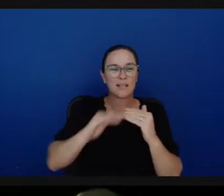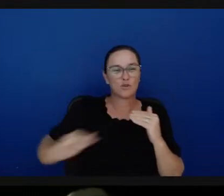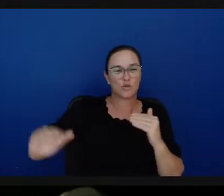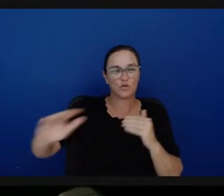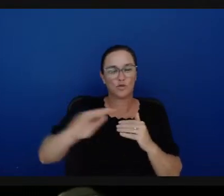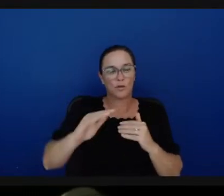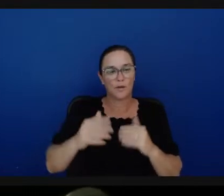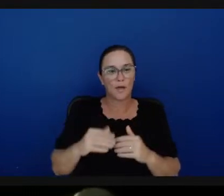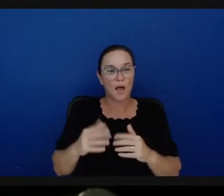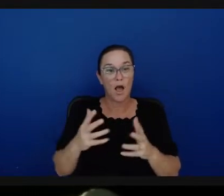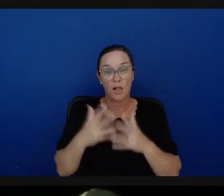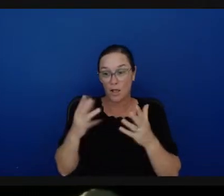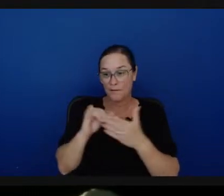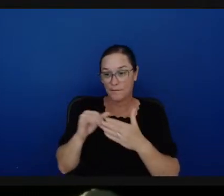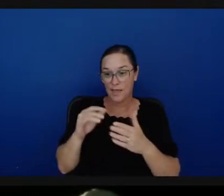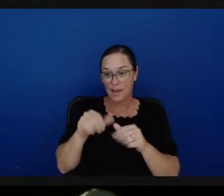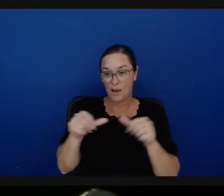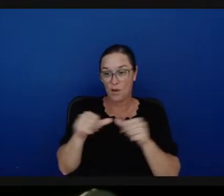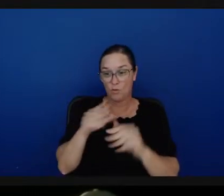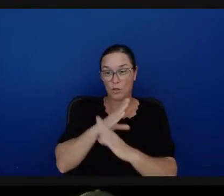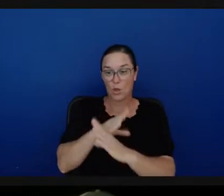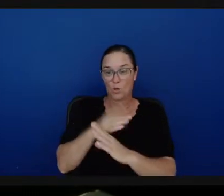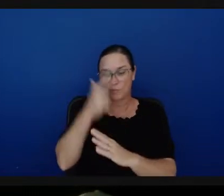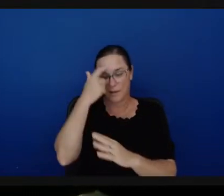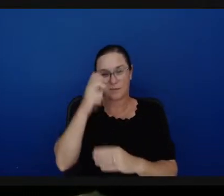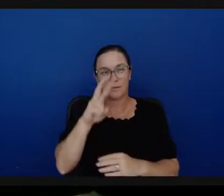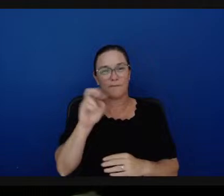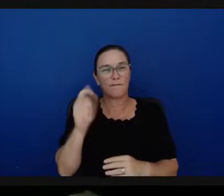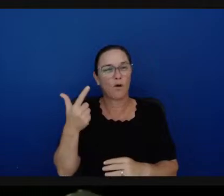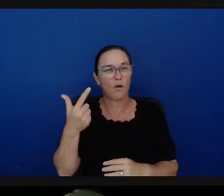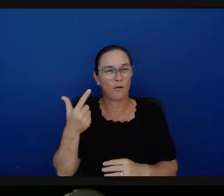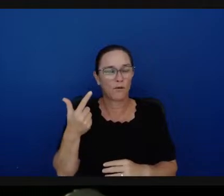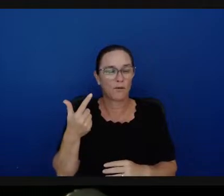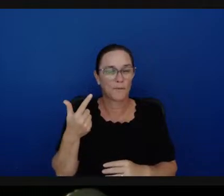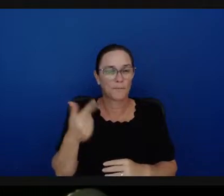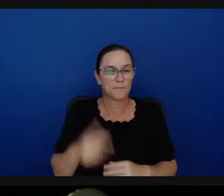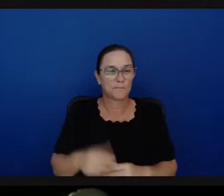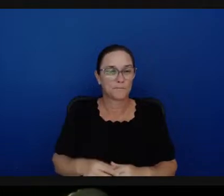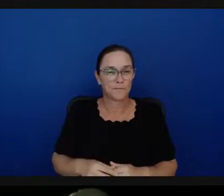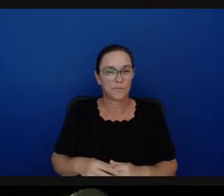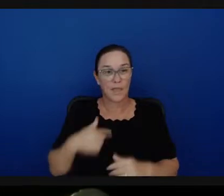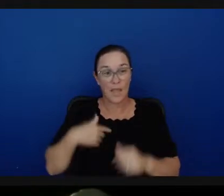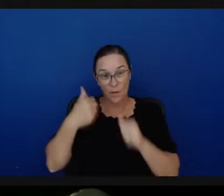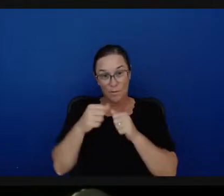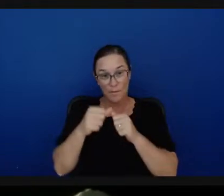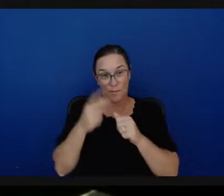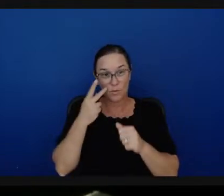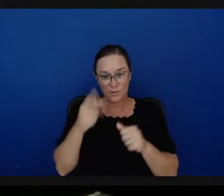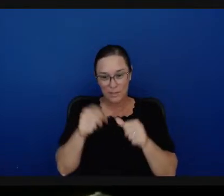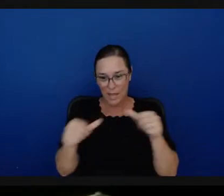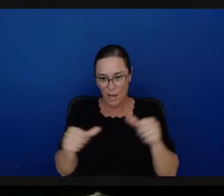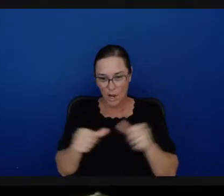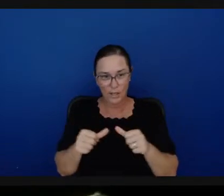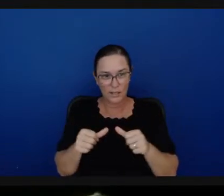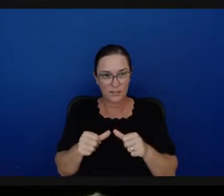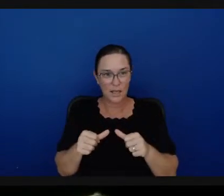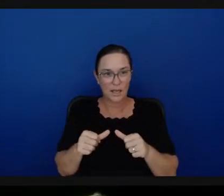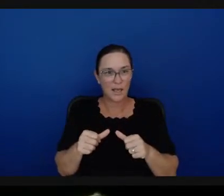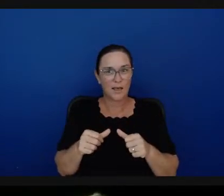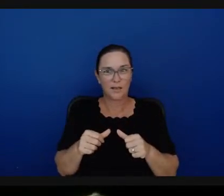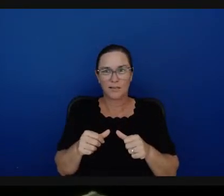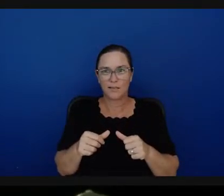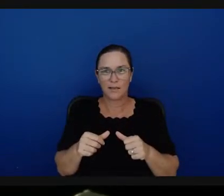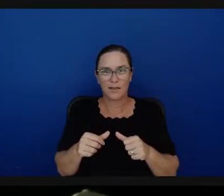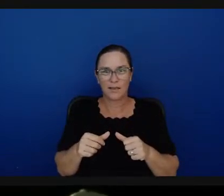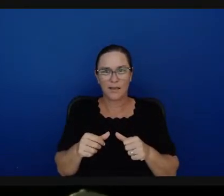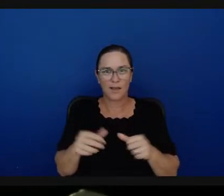because of the fog from that very same process, right? But you could, I remember seeing areas that were just like fields, like a